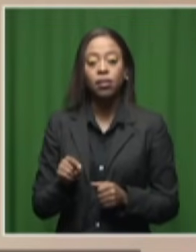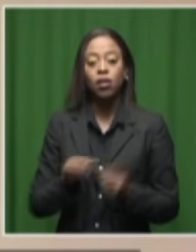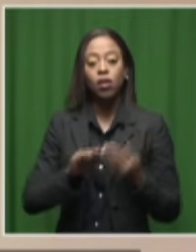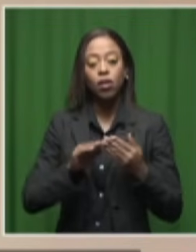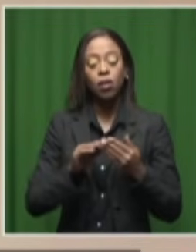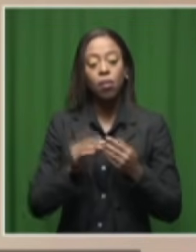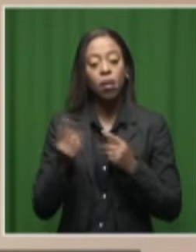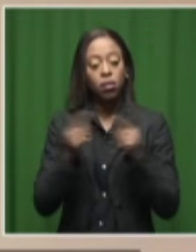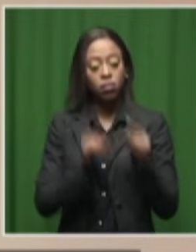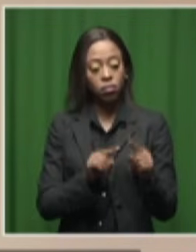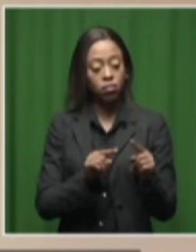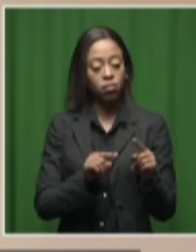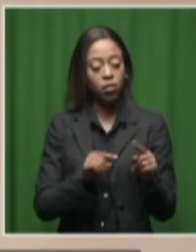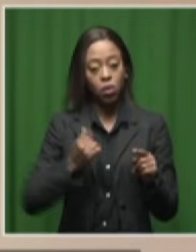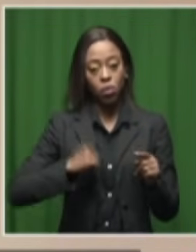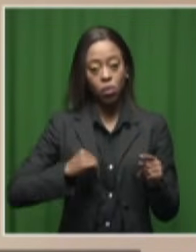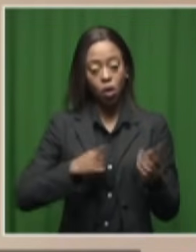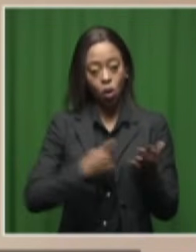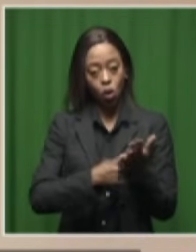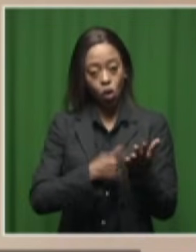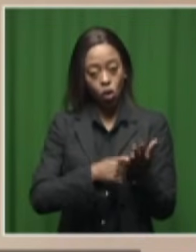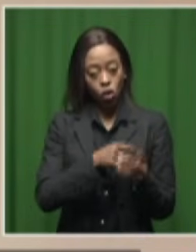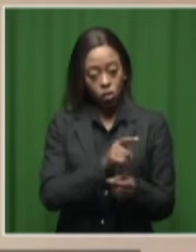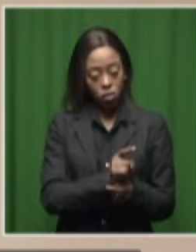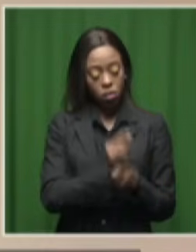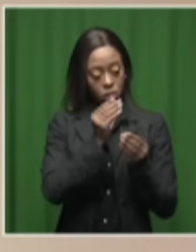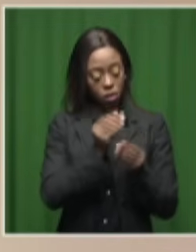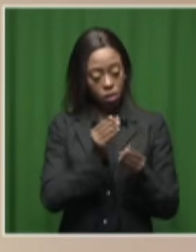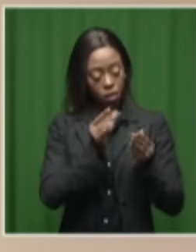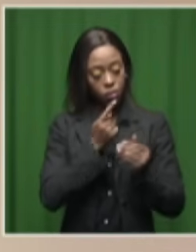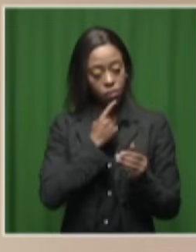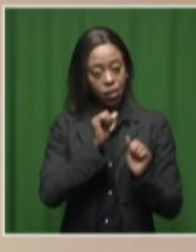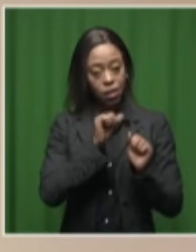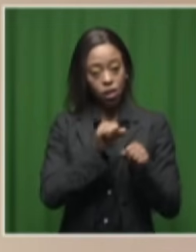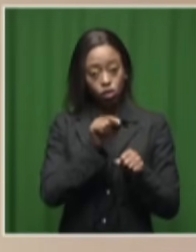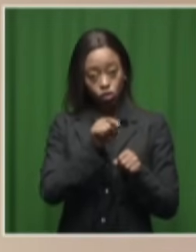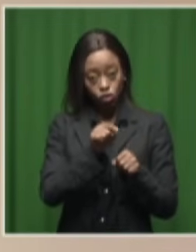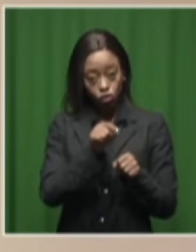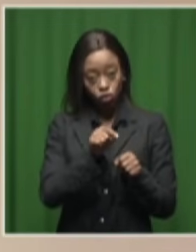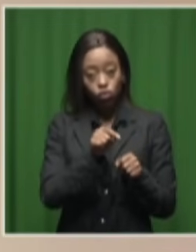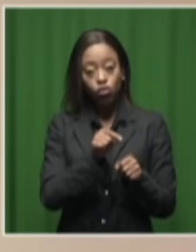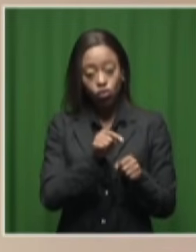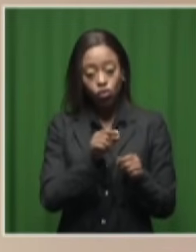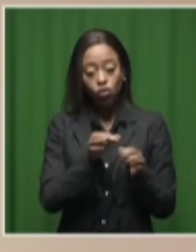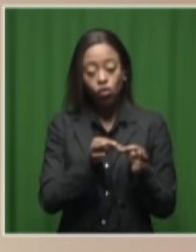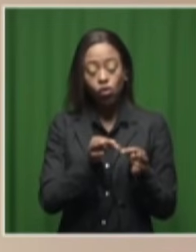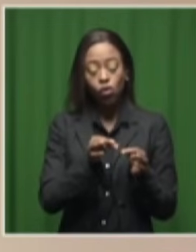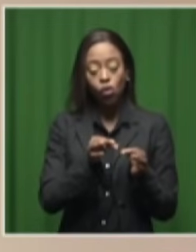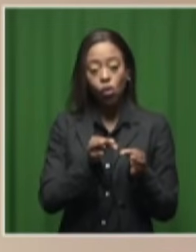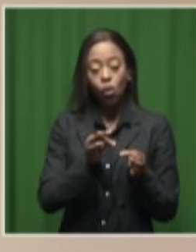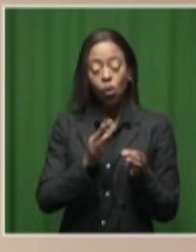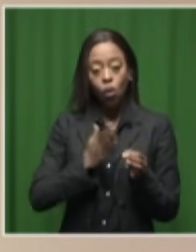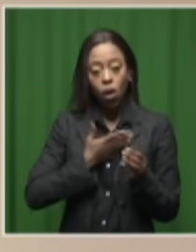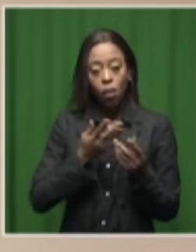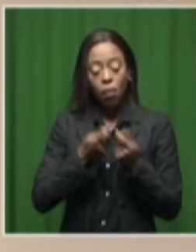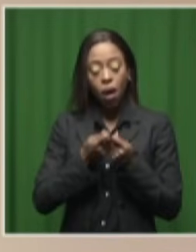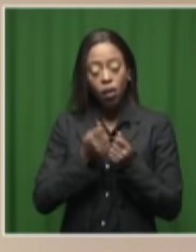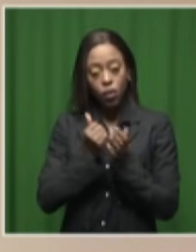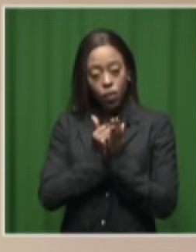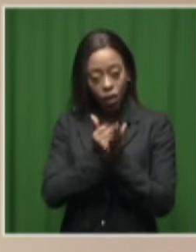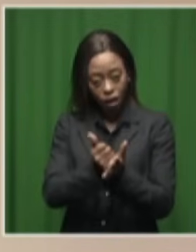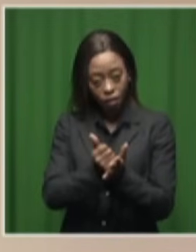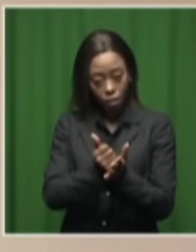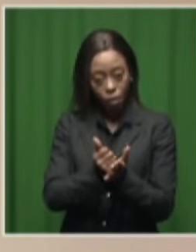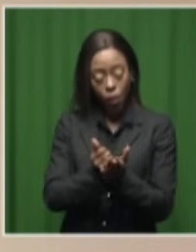residents of that municipality that owe the municipality and say, okay, you yourself were extending a debt relief, but for you to get a